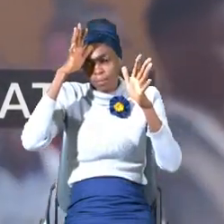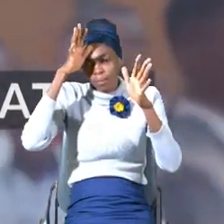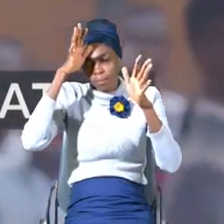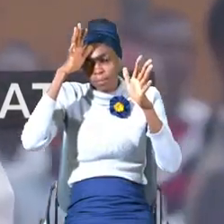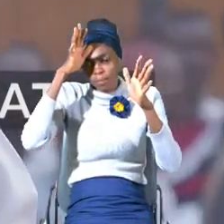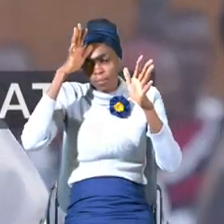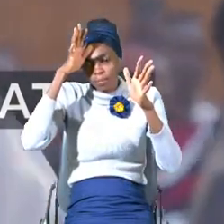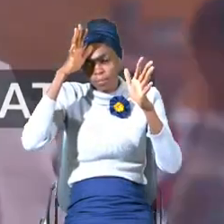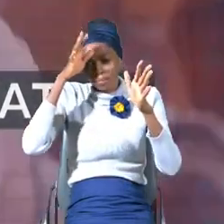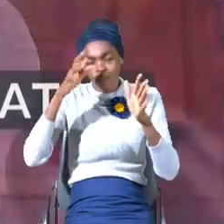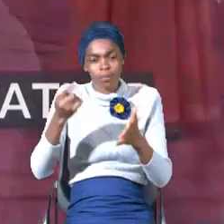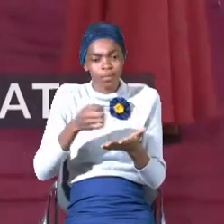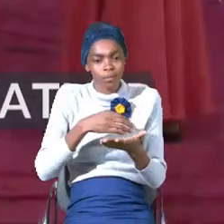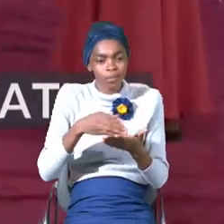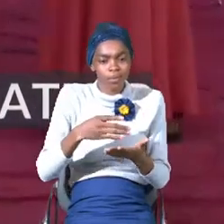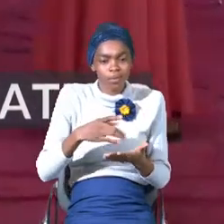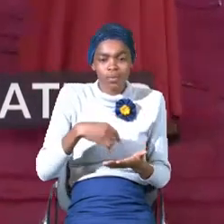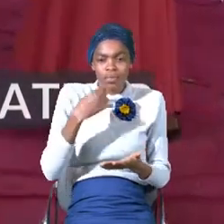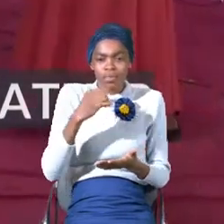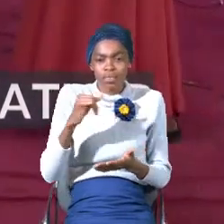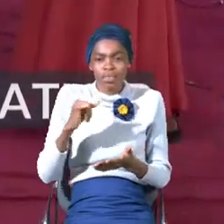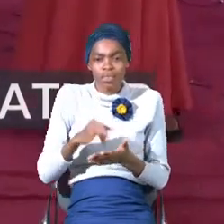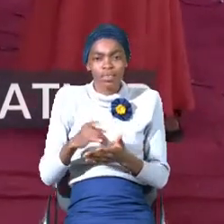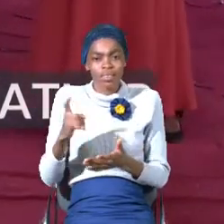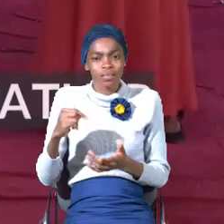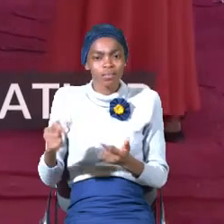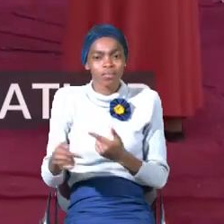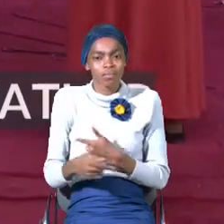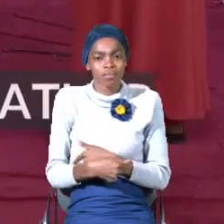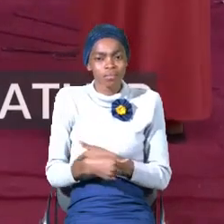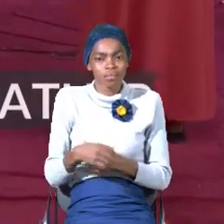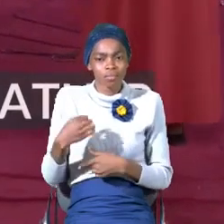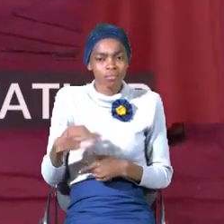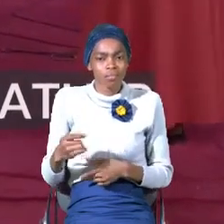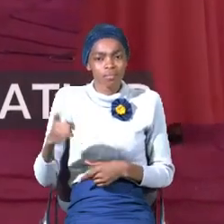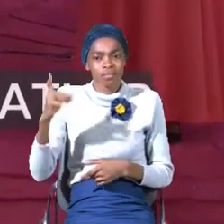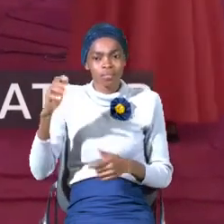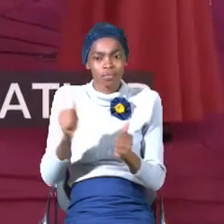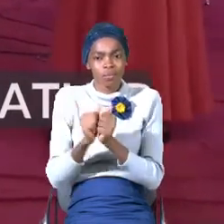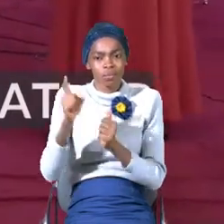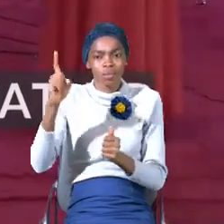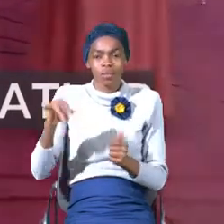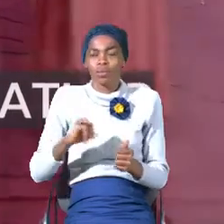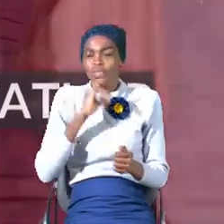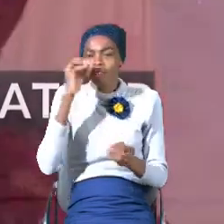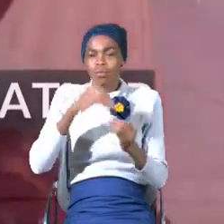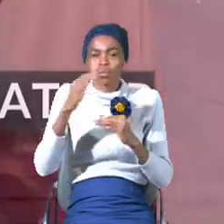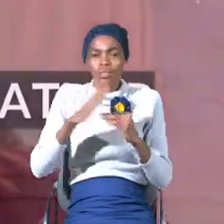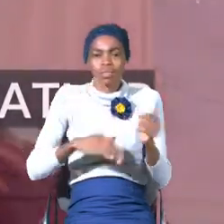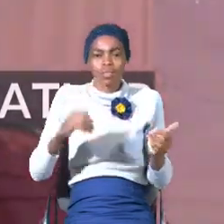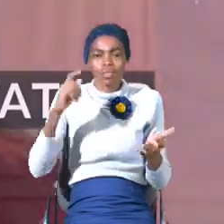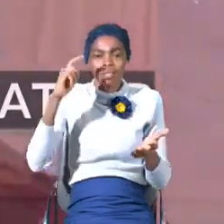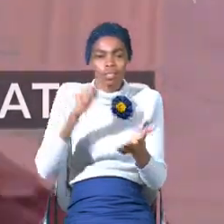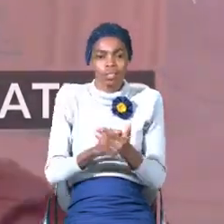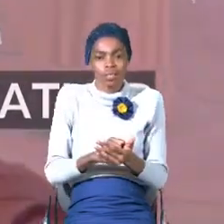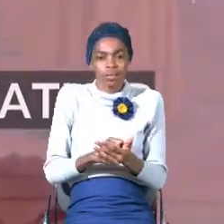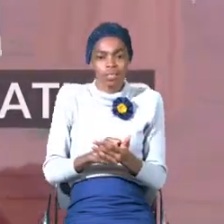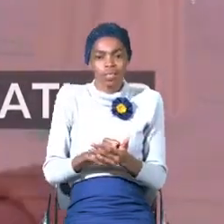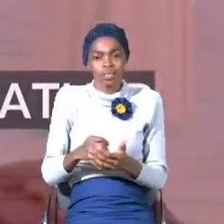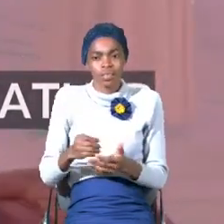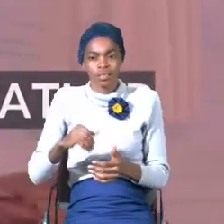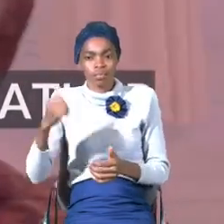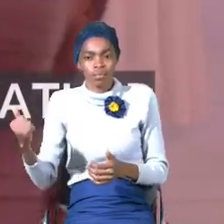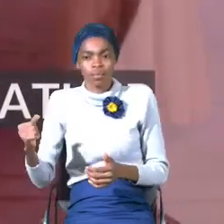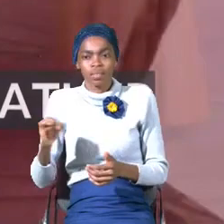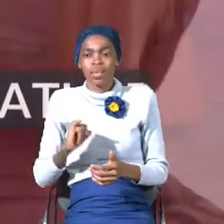The psalmist says, a day in your court is more than 1,000 elsewhere. I'd rather be a